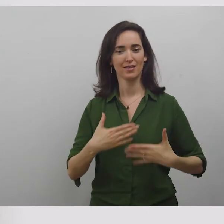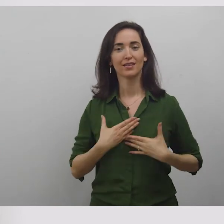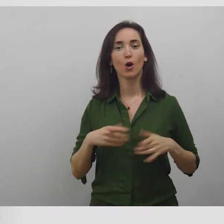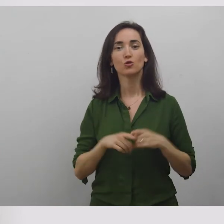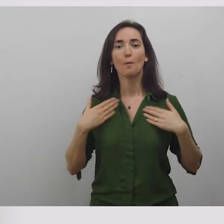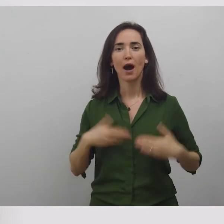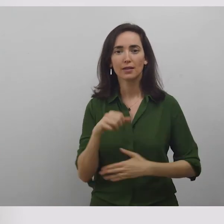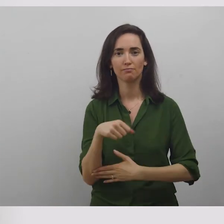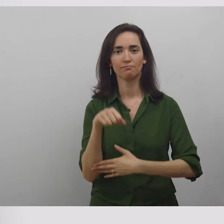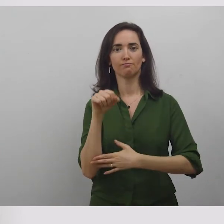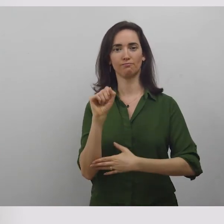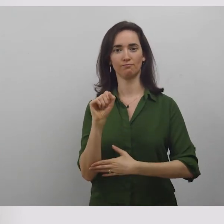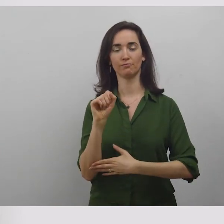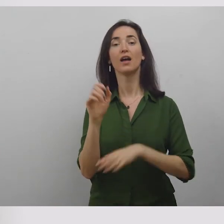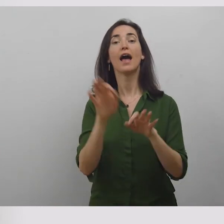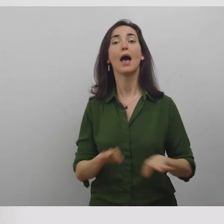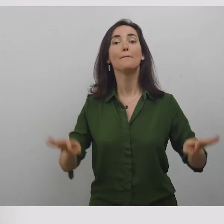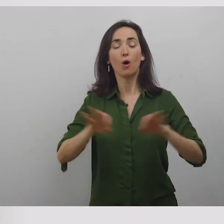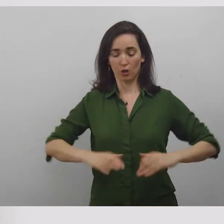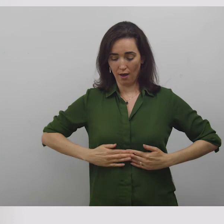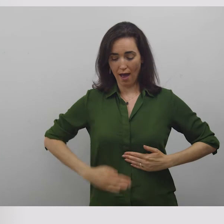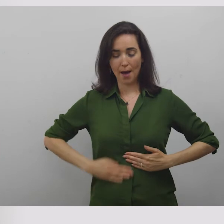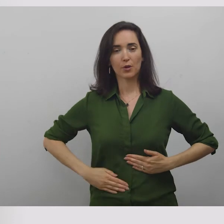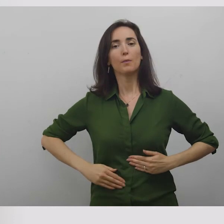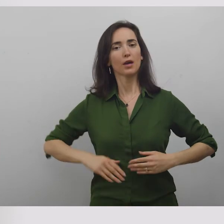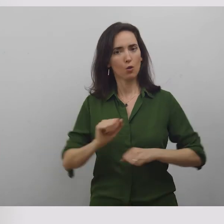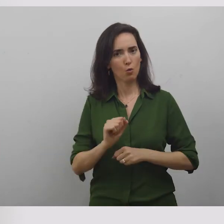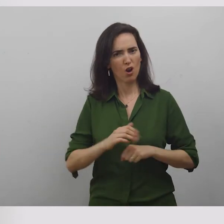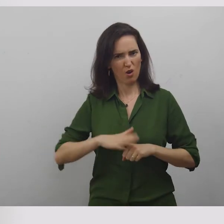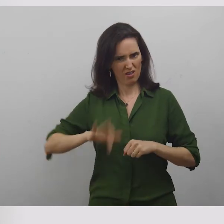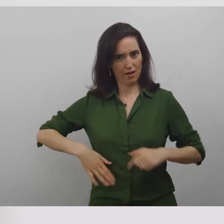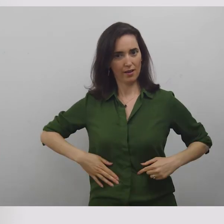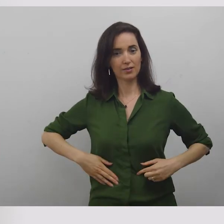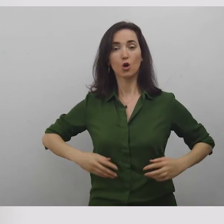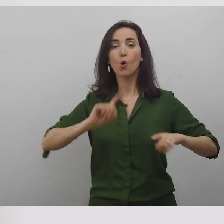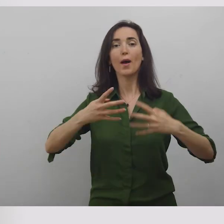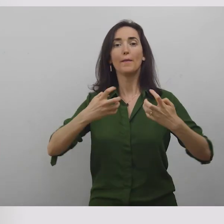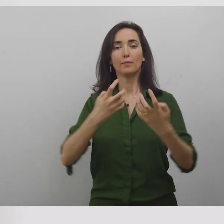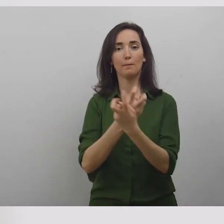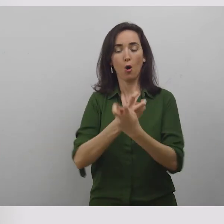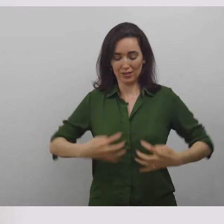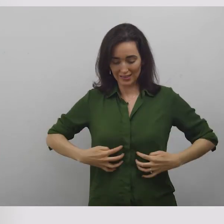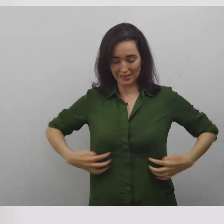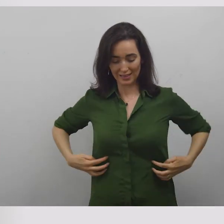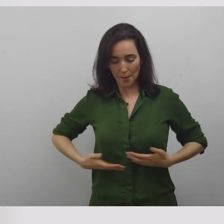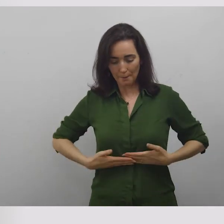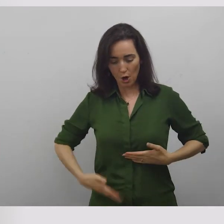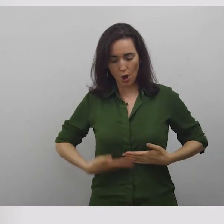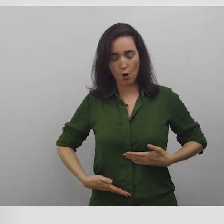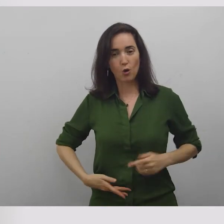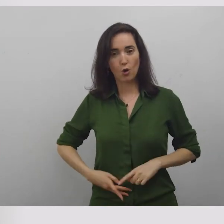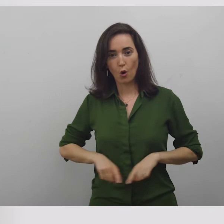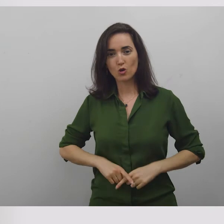really important to work on your abdomen. Compress around your rib cage, underneath it, on the sides,